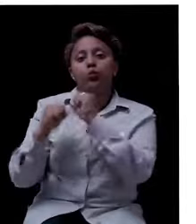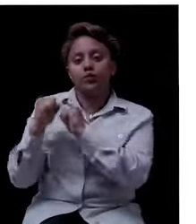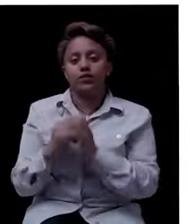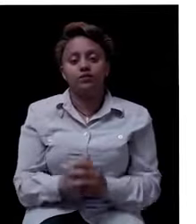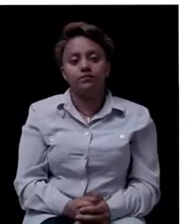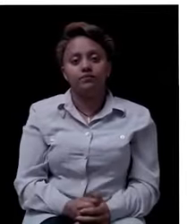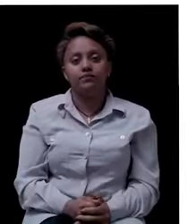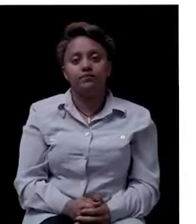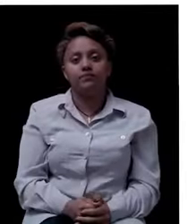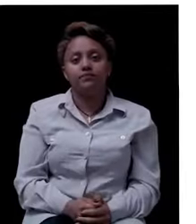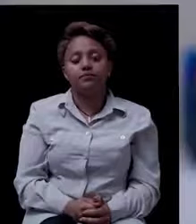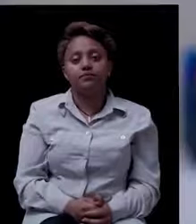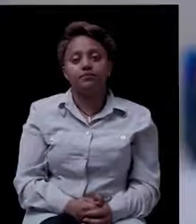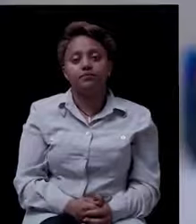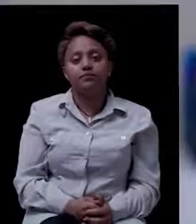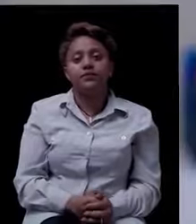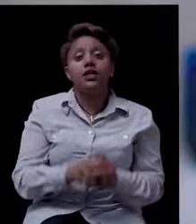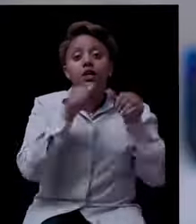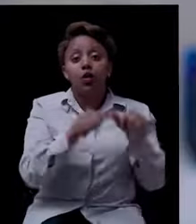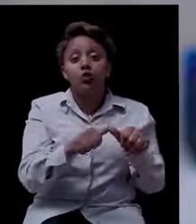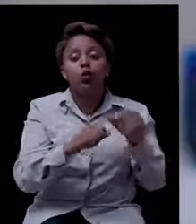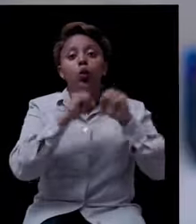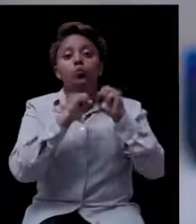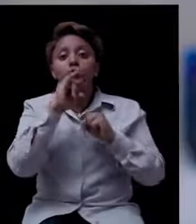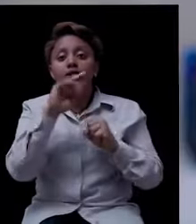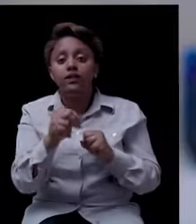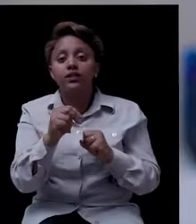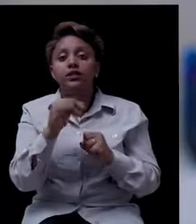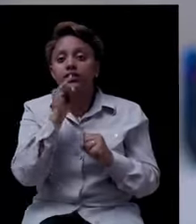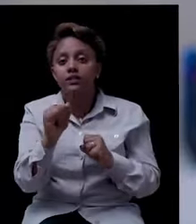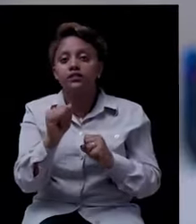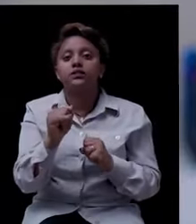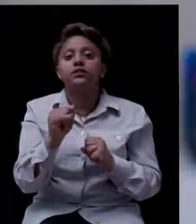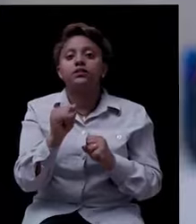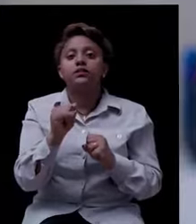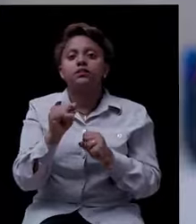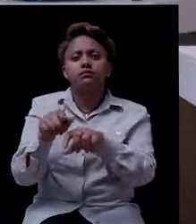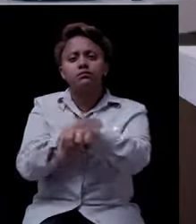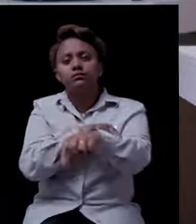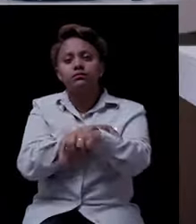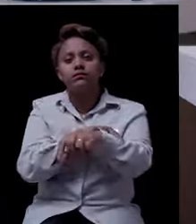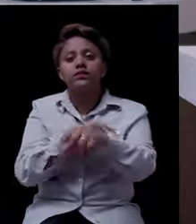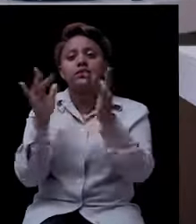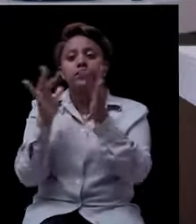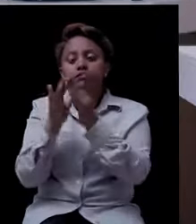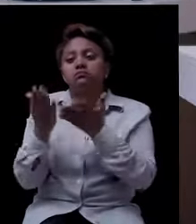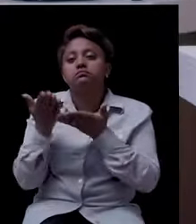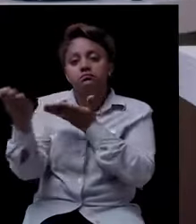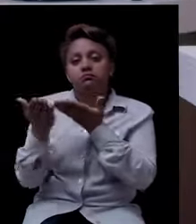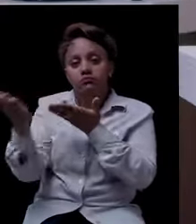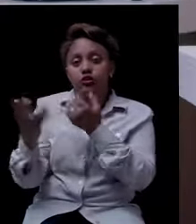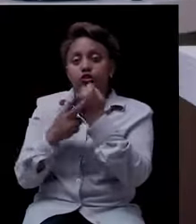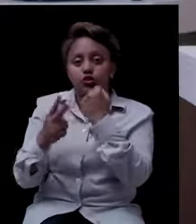Computing. Cloud computing is a means of networking remote servers that are hosted on the internet, rather than storing